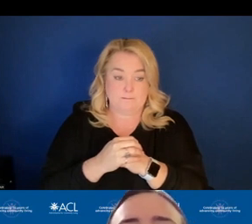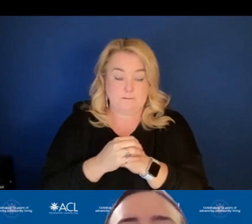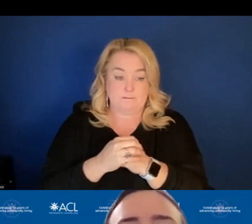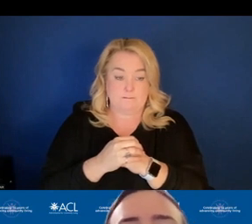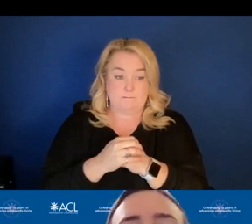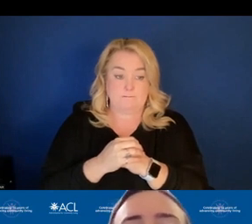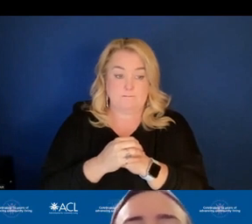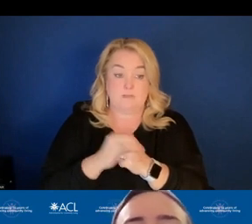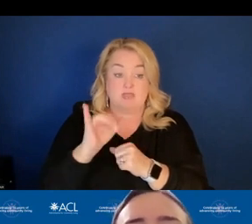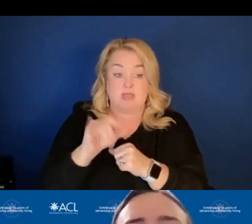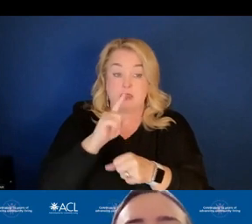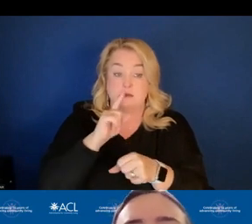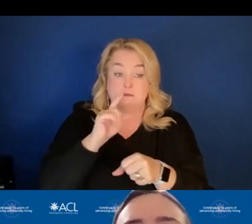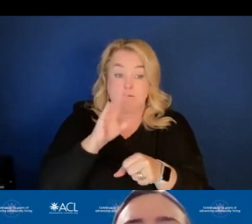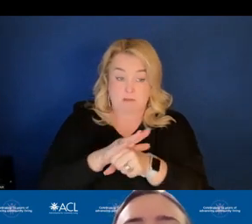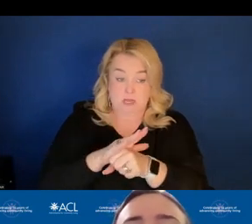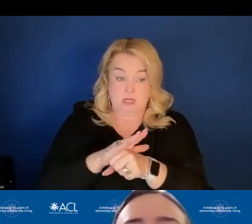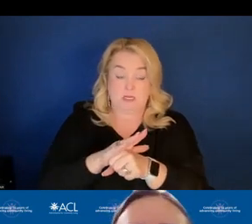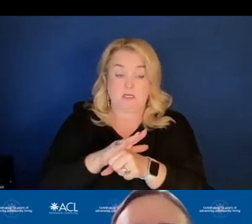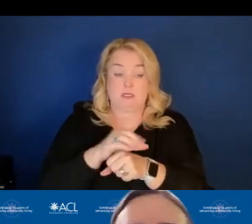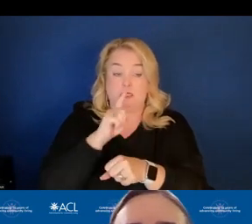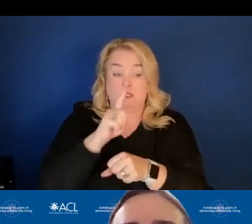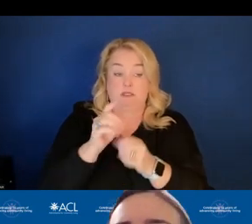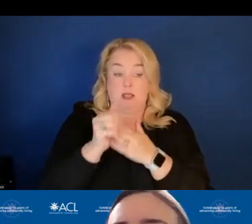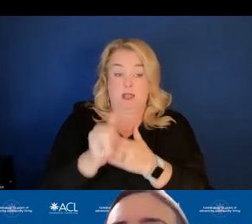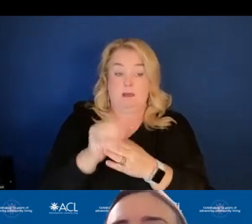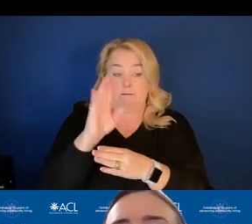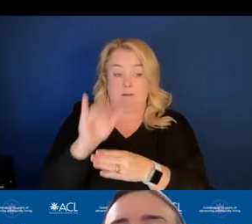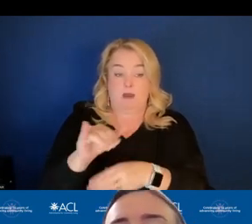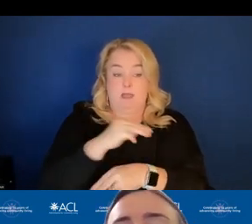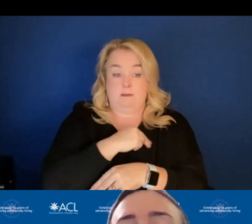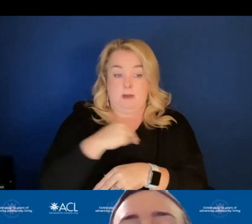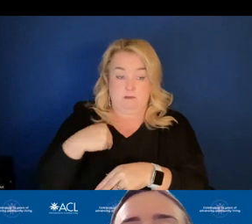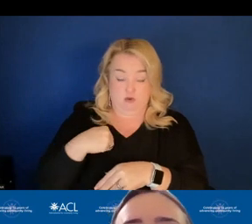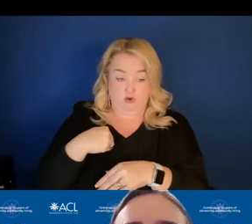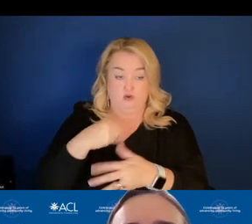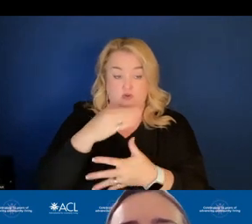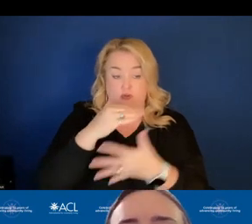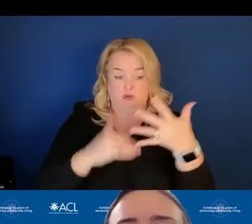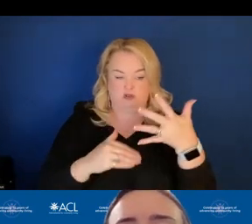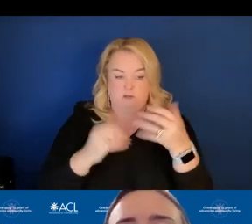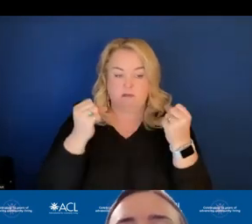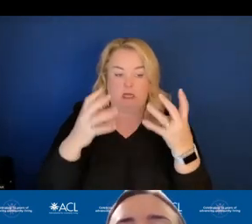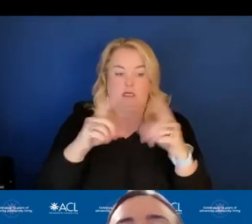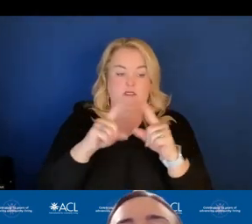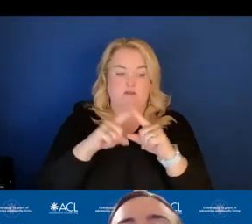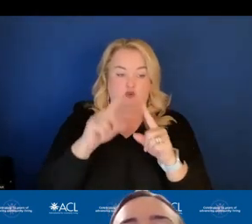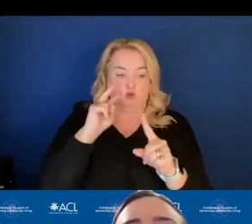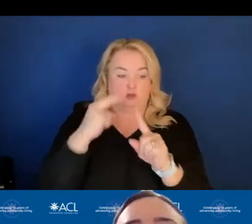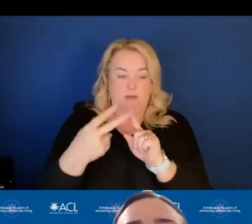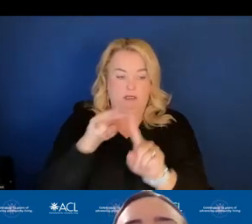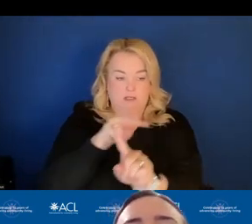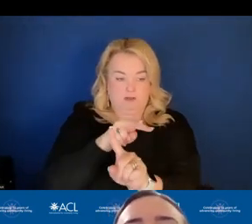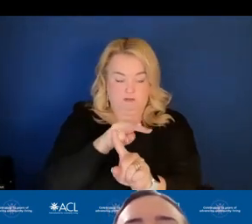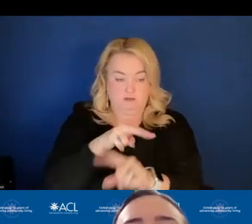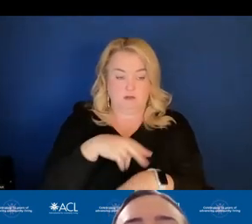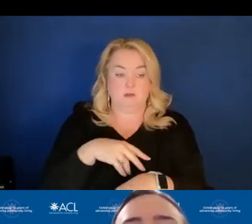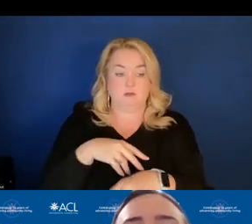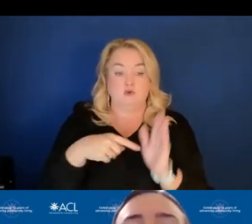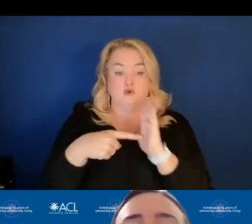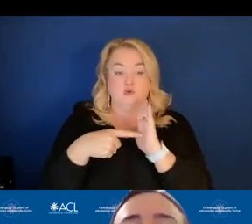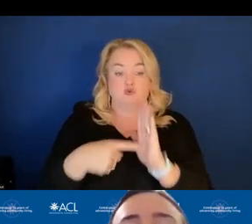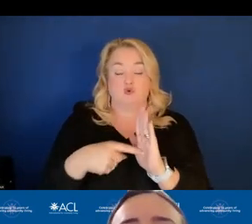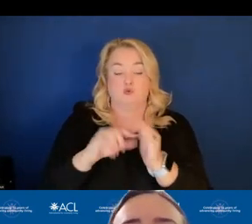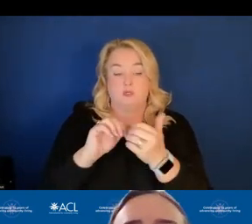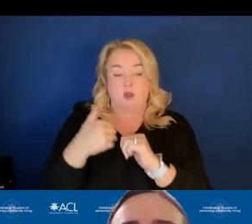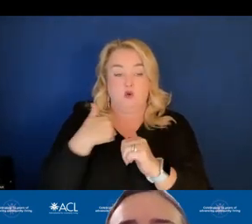The Commit to Connect initiative is guided by an advisory committee, which represents a variety of perspectives and reflects